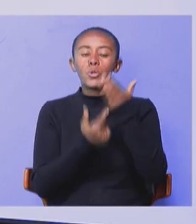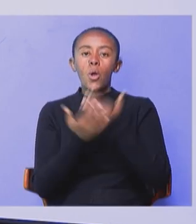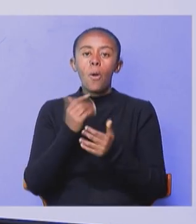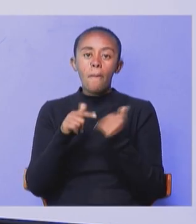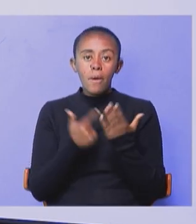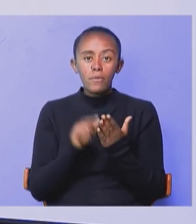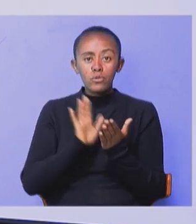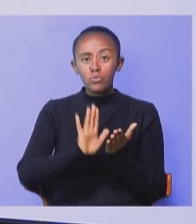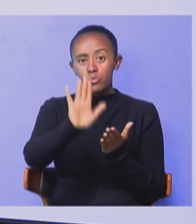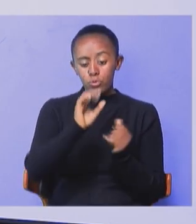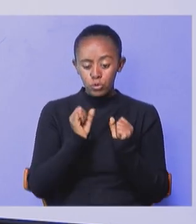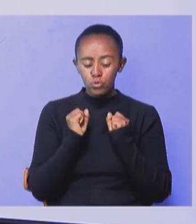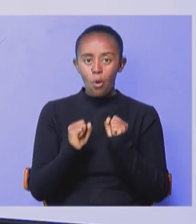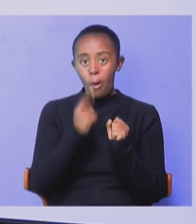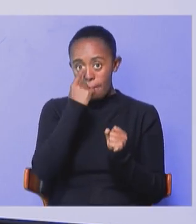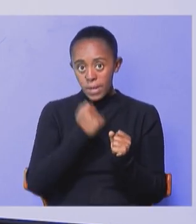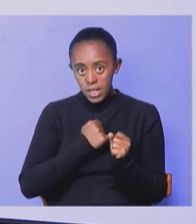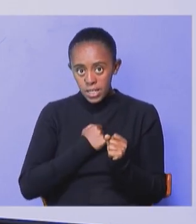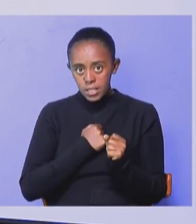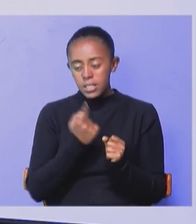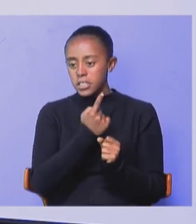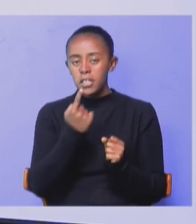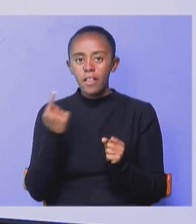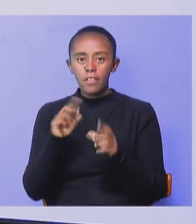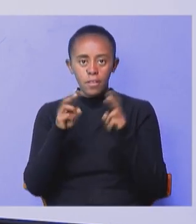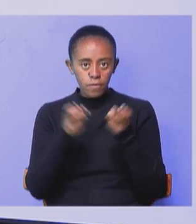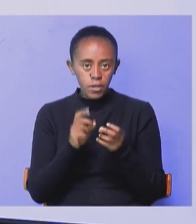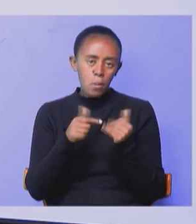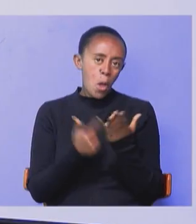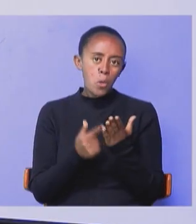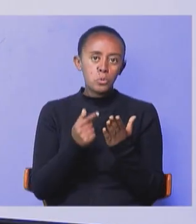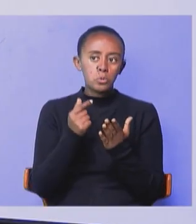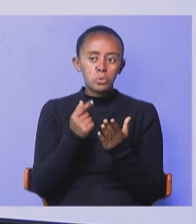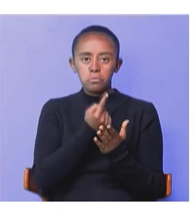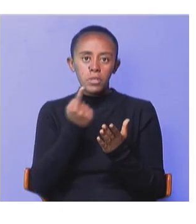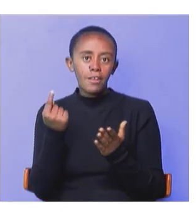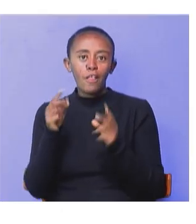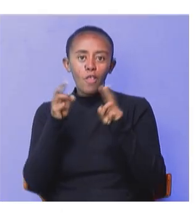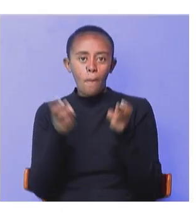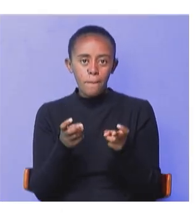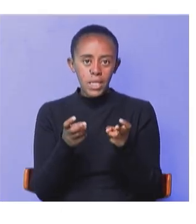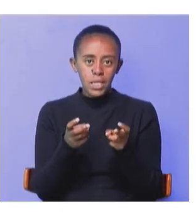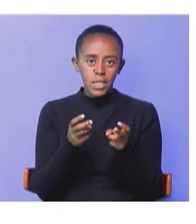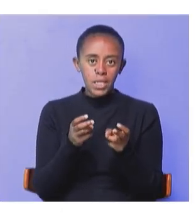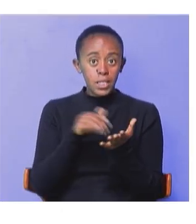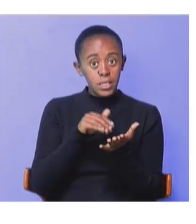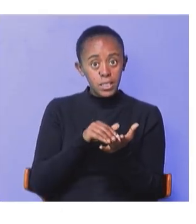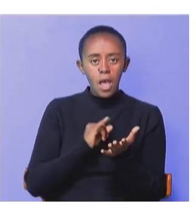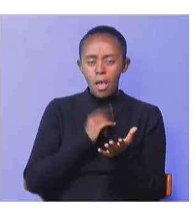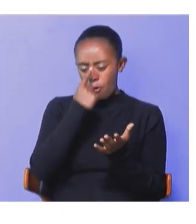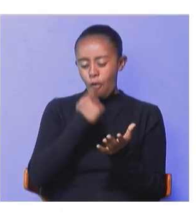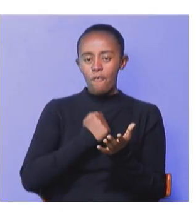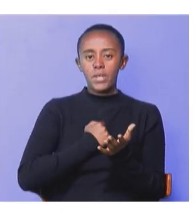your strong belief in a certain topic, about a certain topic. For example, here again, I am